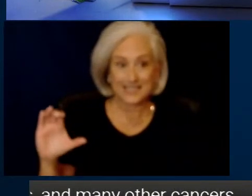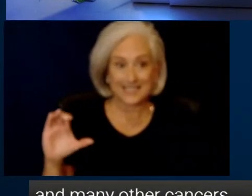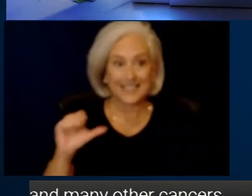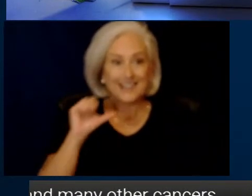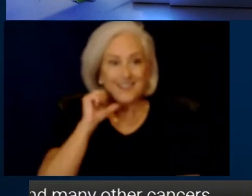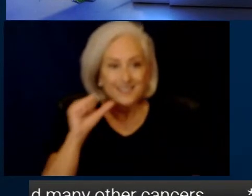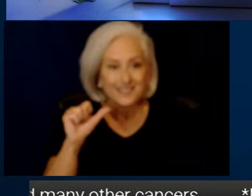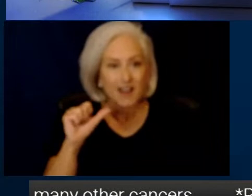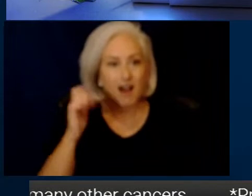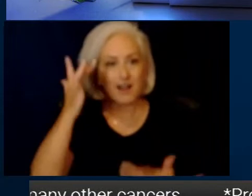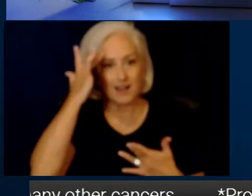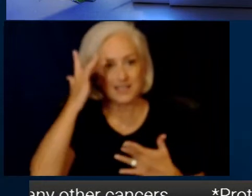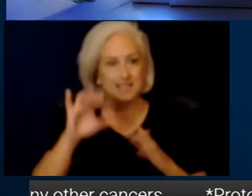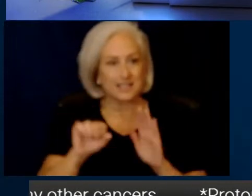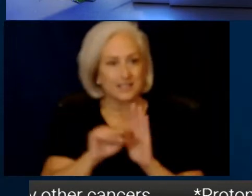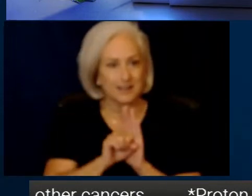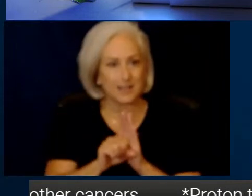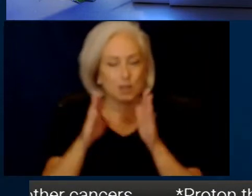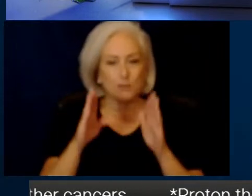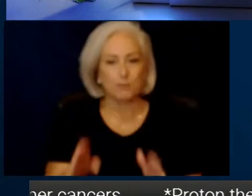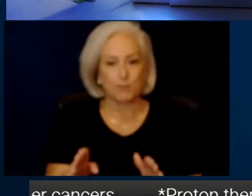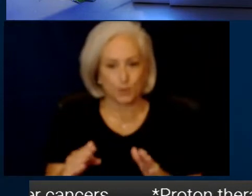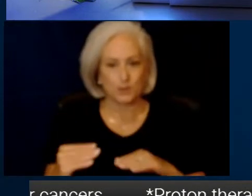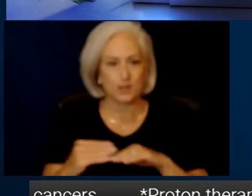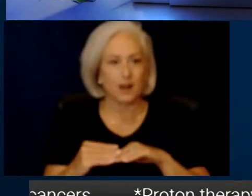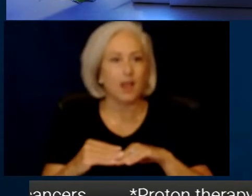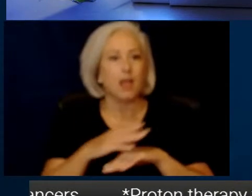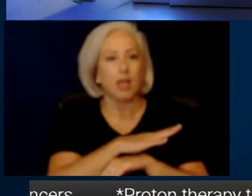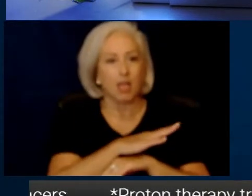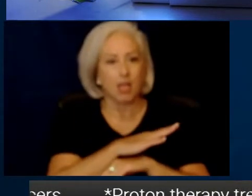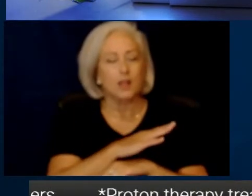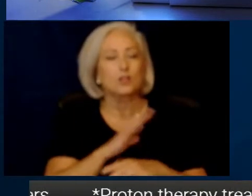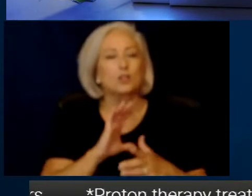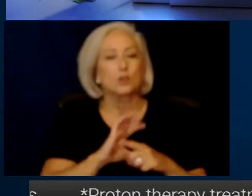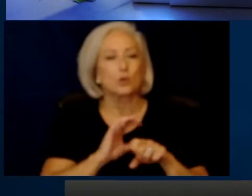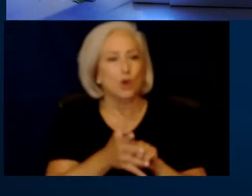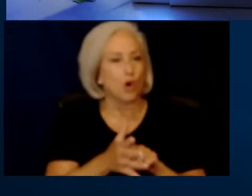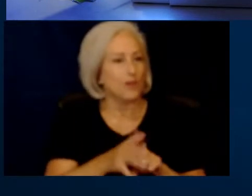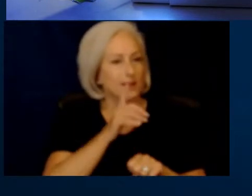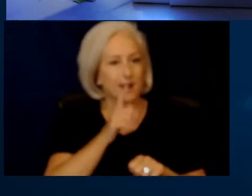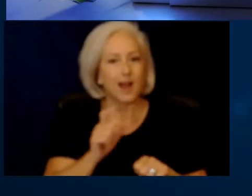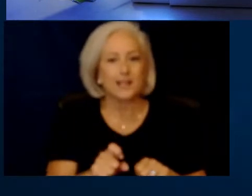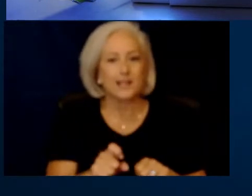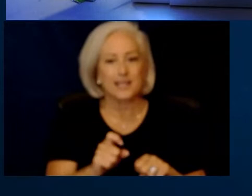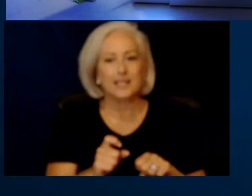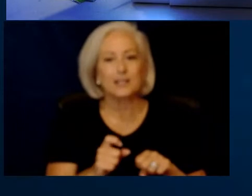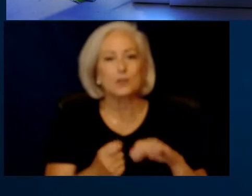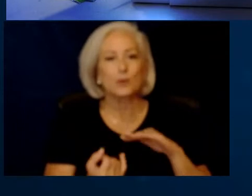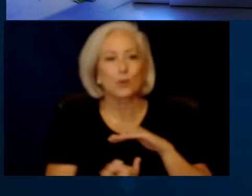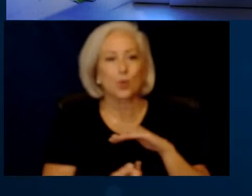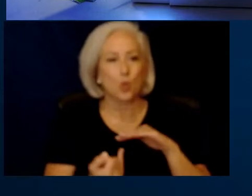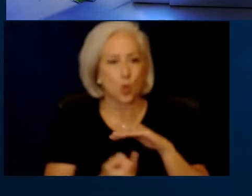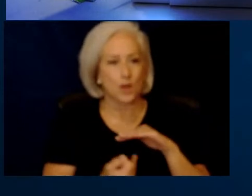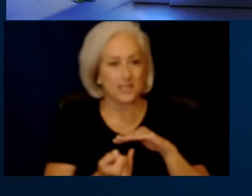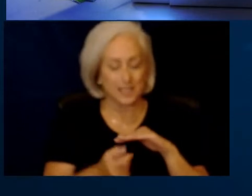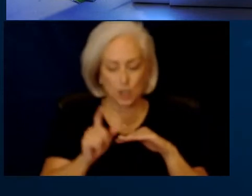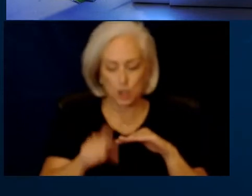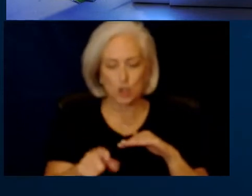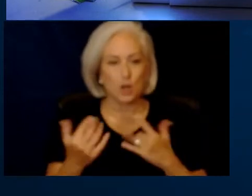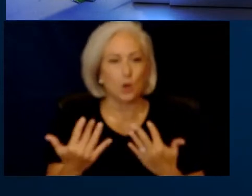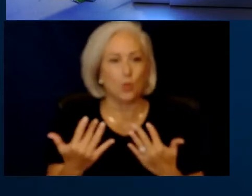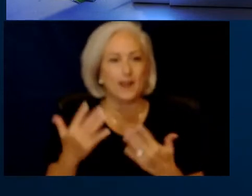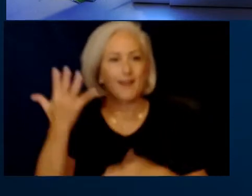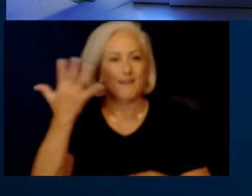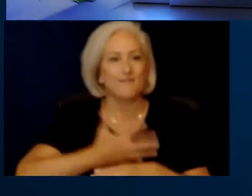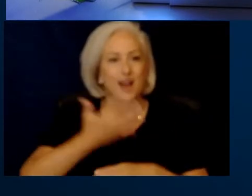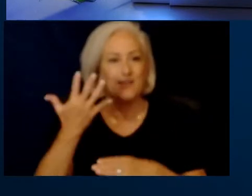person exposed to COVID doesn't need to quarantine and should wait at least 5 days to test. If that person gets